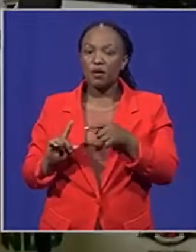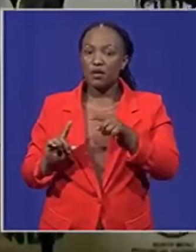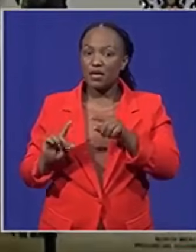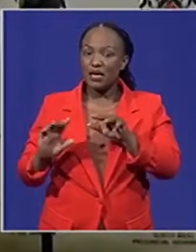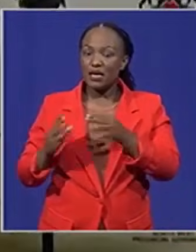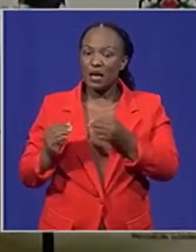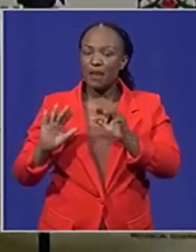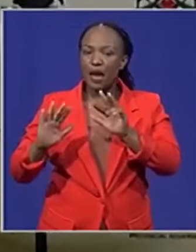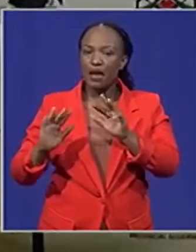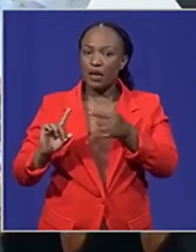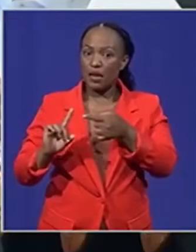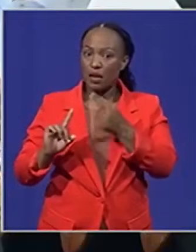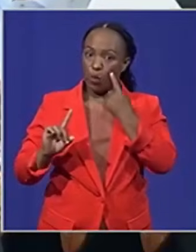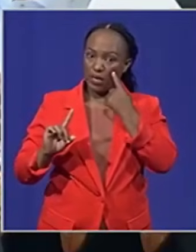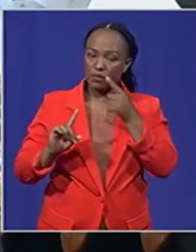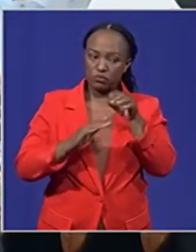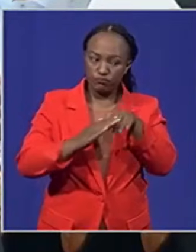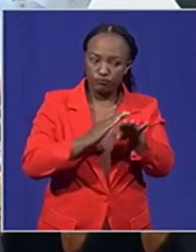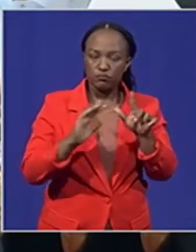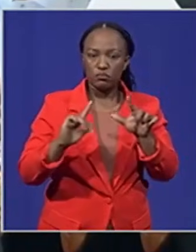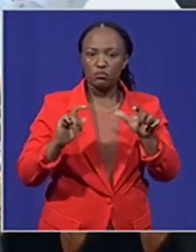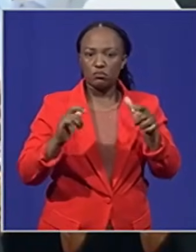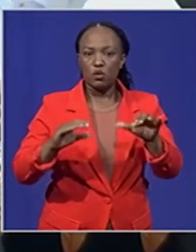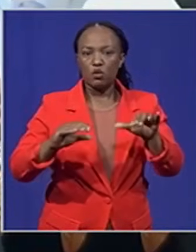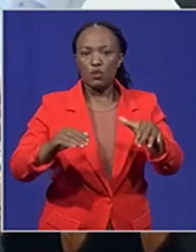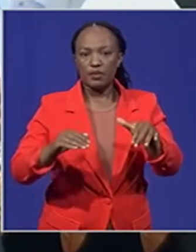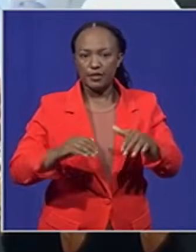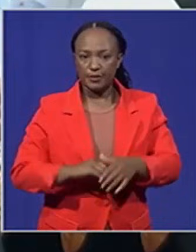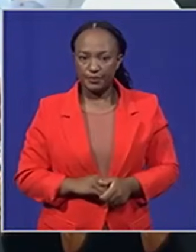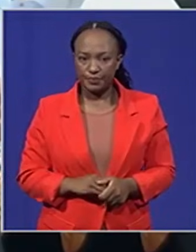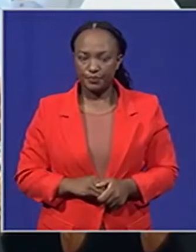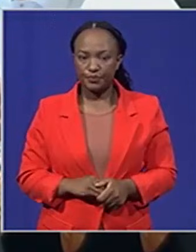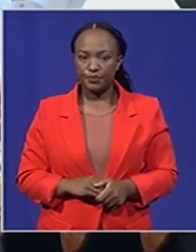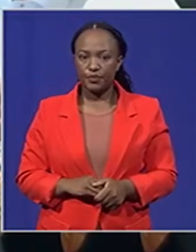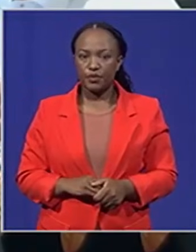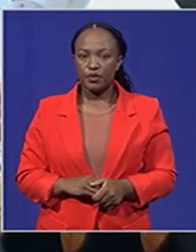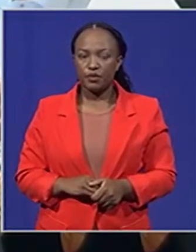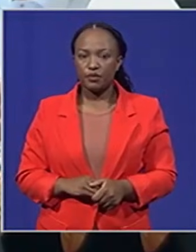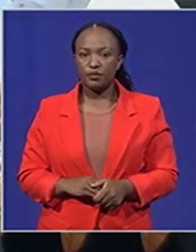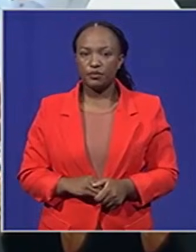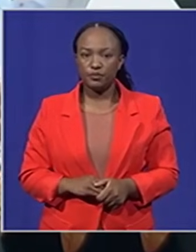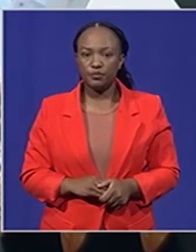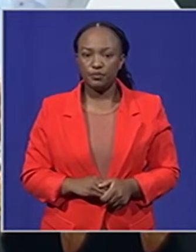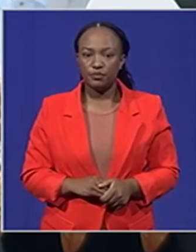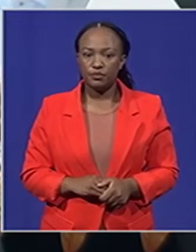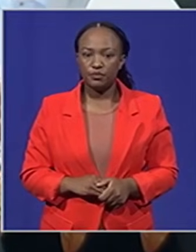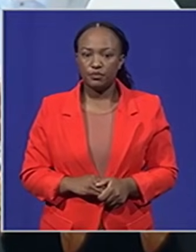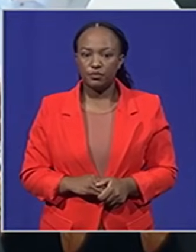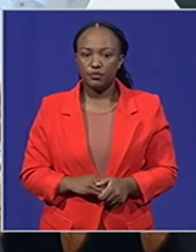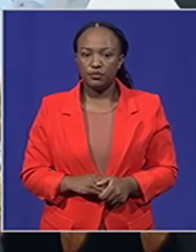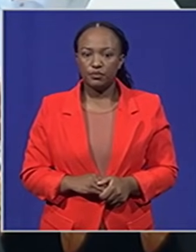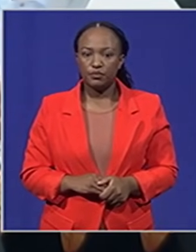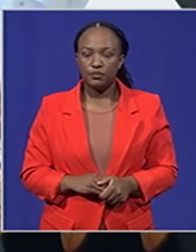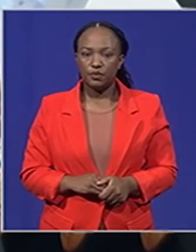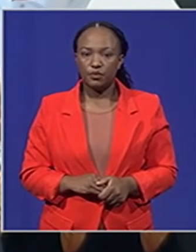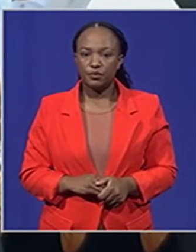fa pele ga komiti. Ke Thabiso Moss wa dikgang tsa SABC mo Sun City ka fantenyana ga